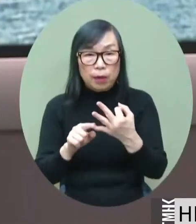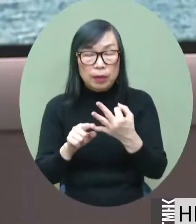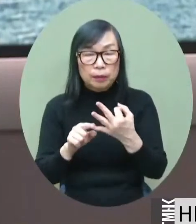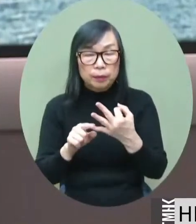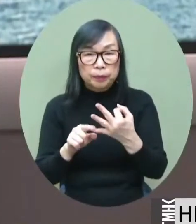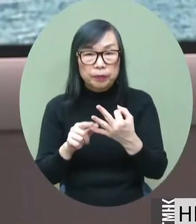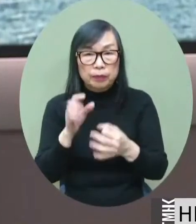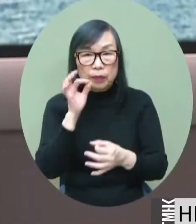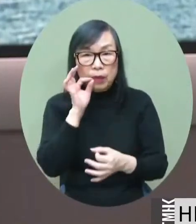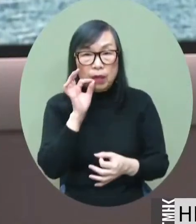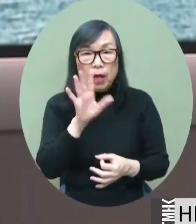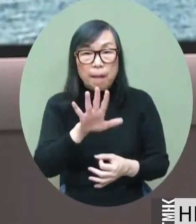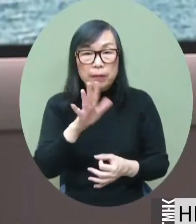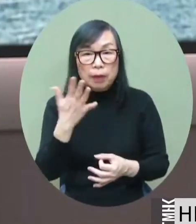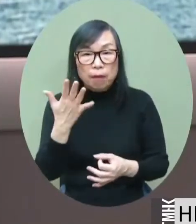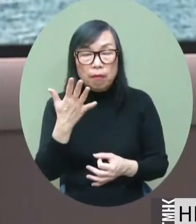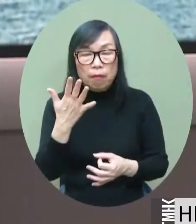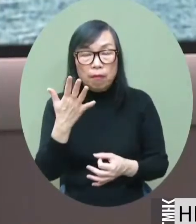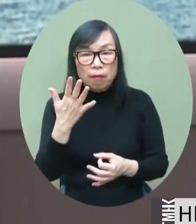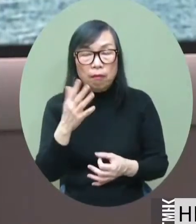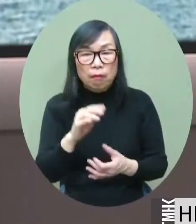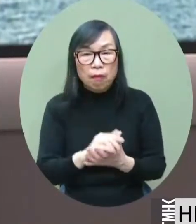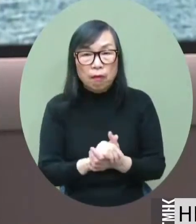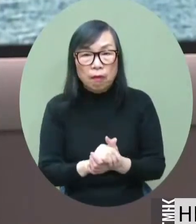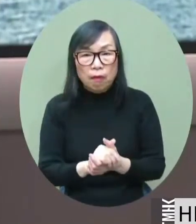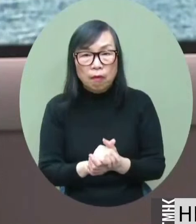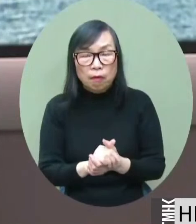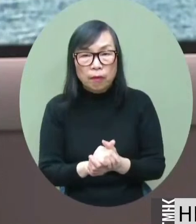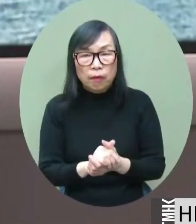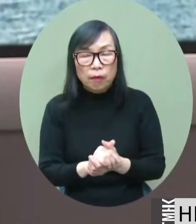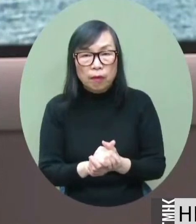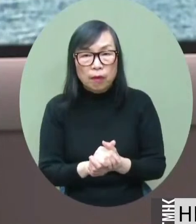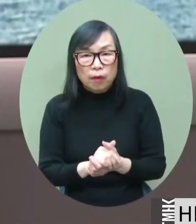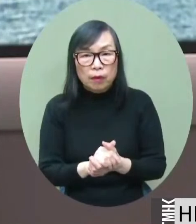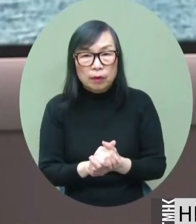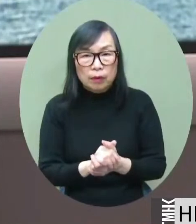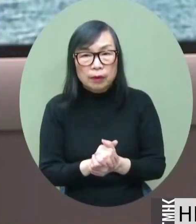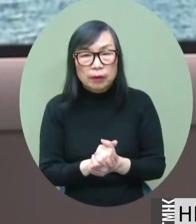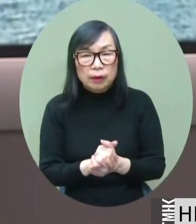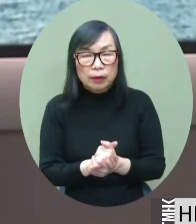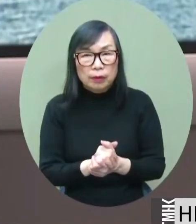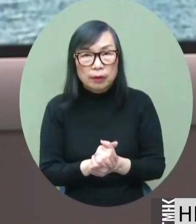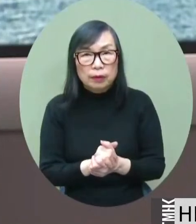Another patient is a 55-year-old patient.